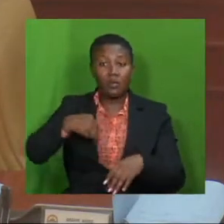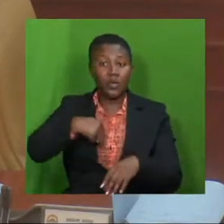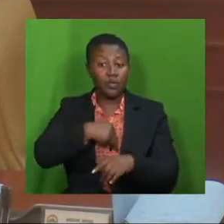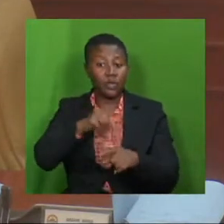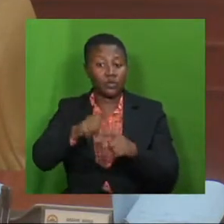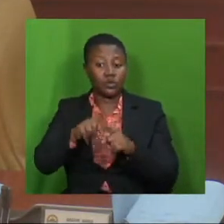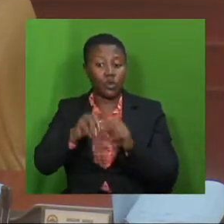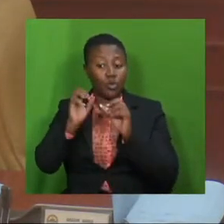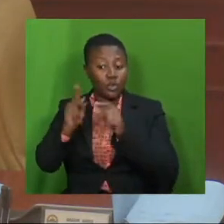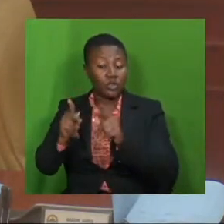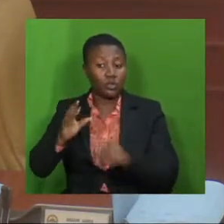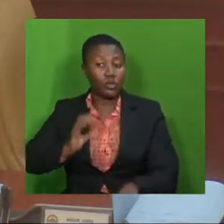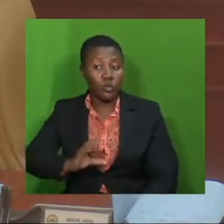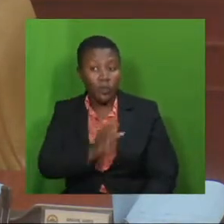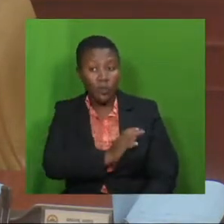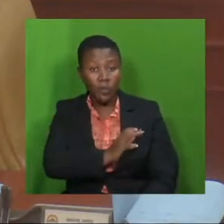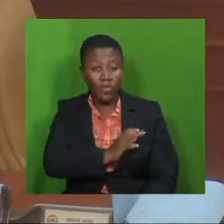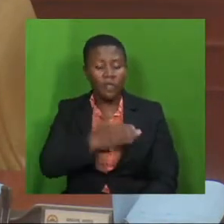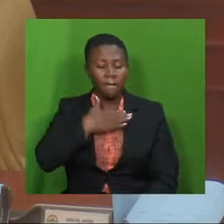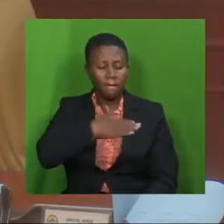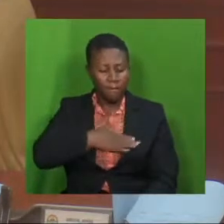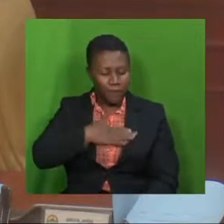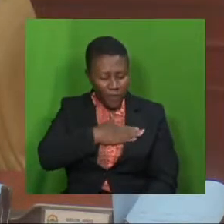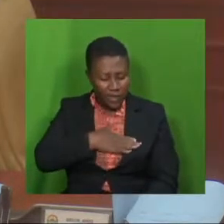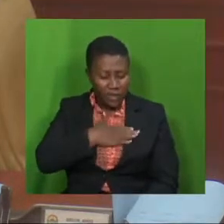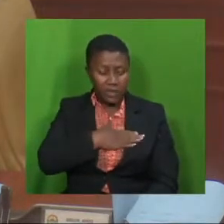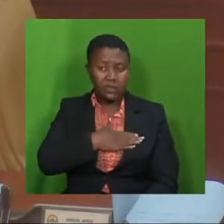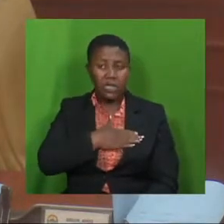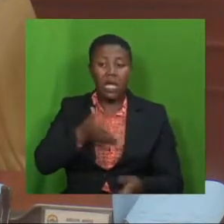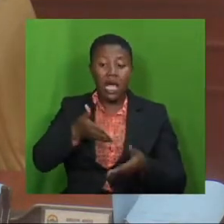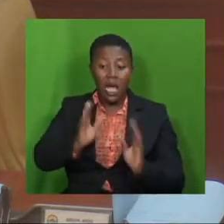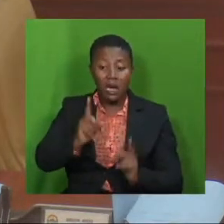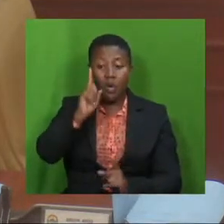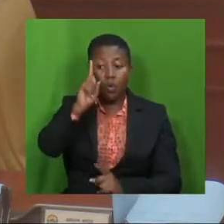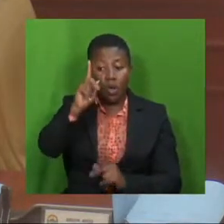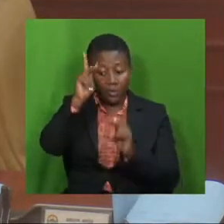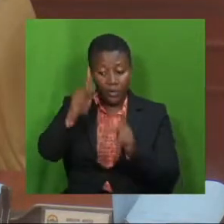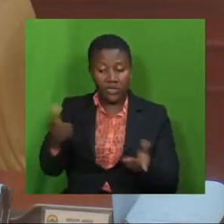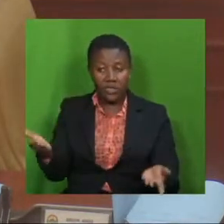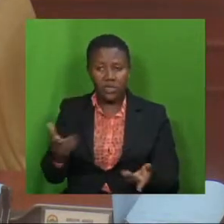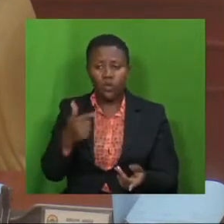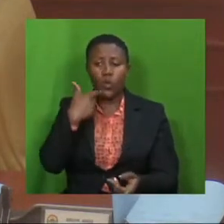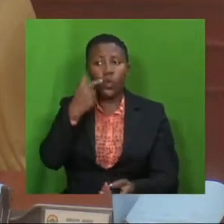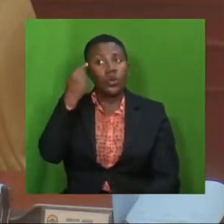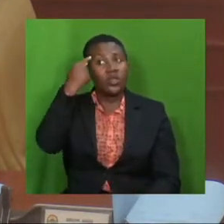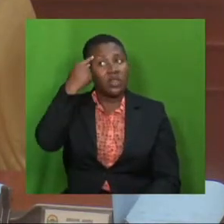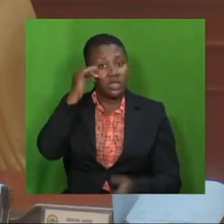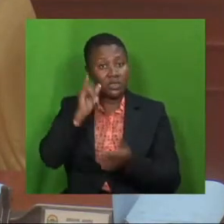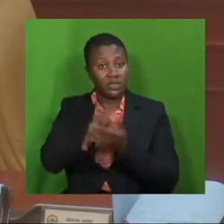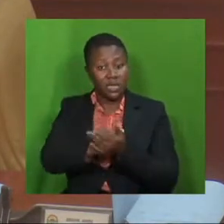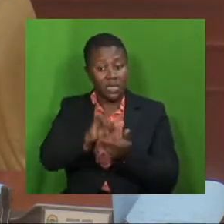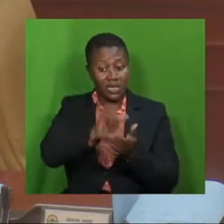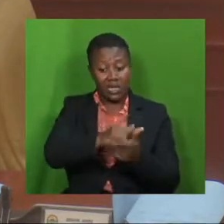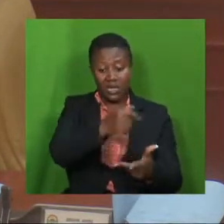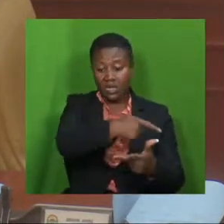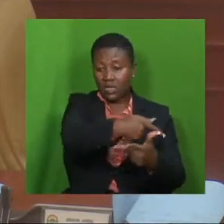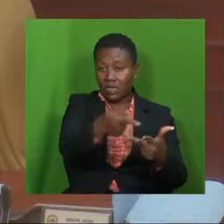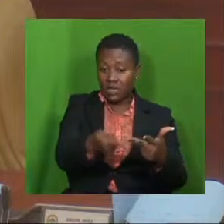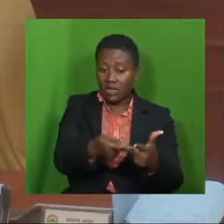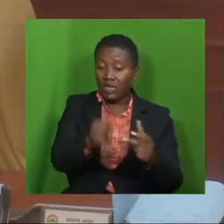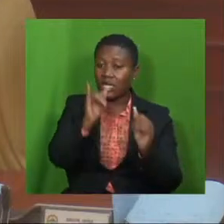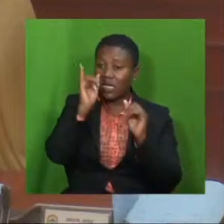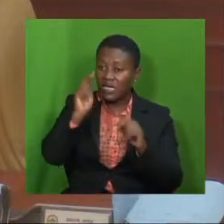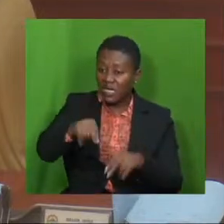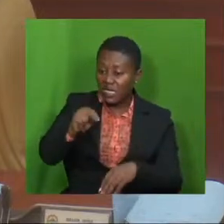justification, let us get one of us as member of Parliament who is convinced that our colleagues need to go through privileges to do